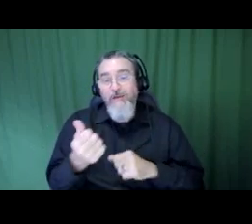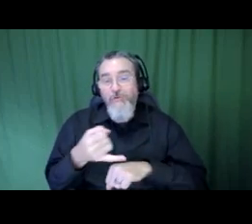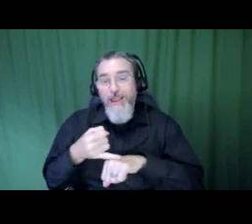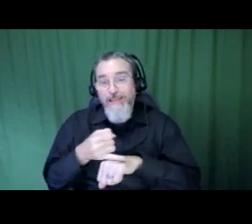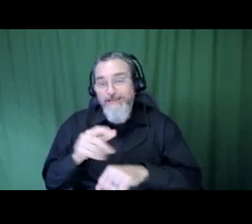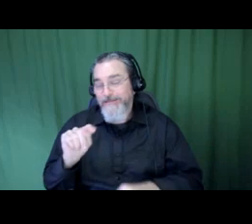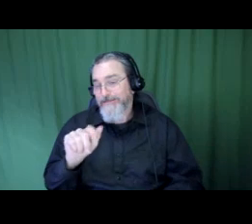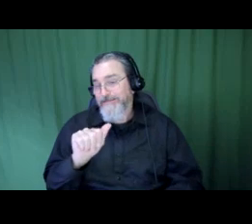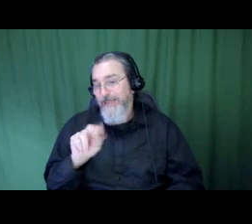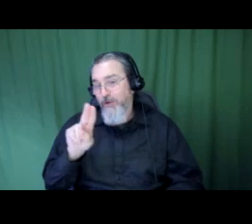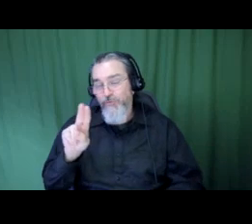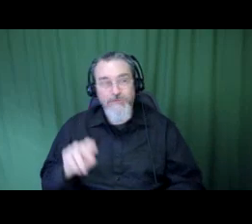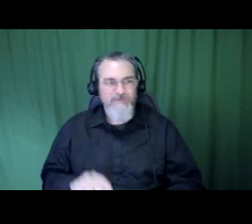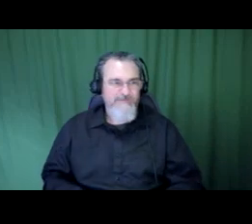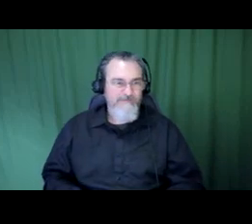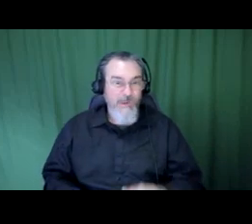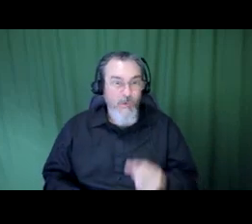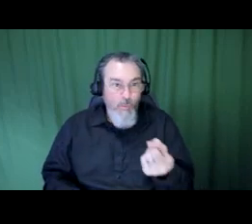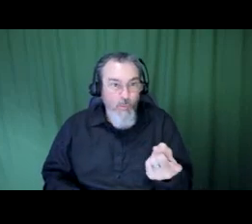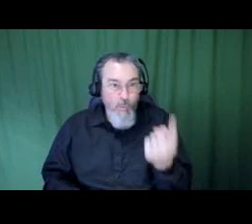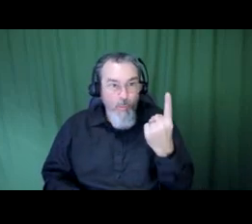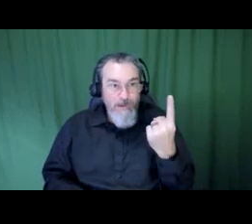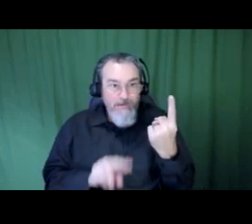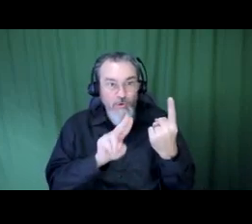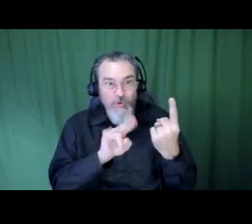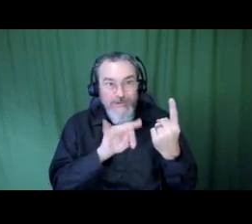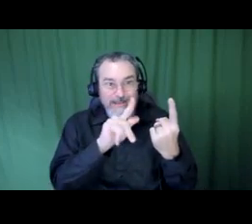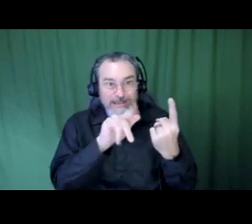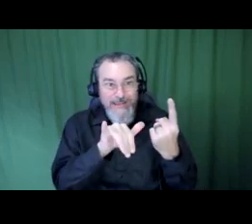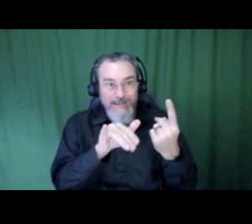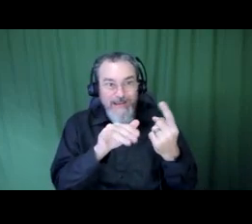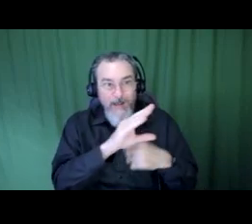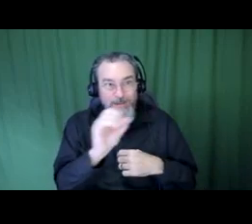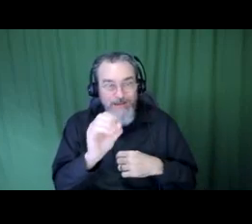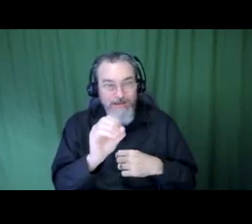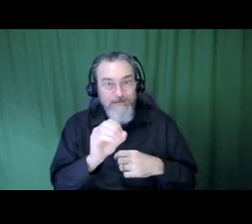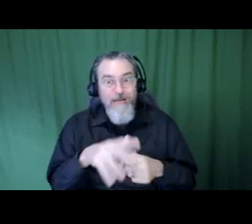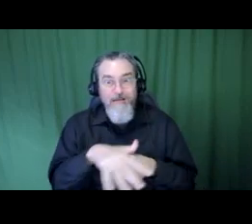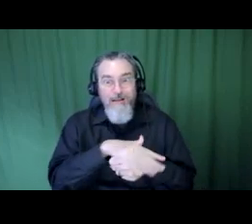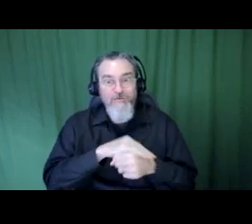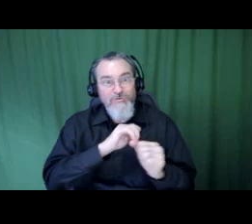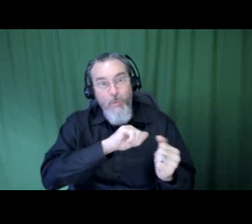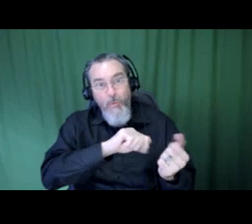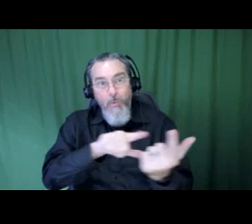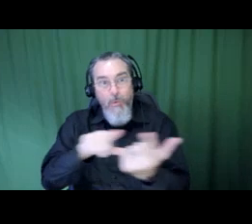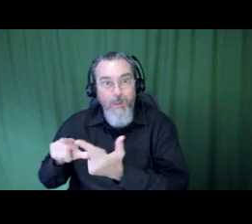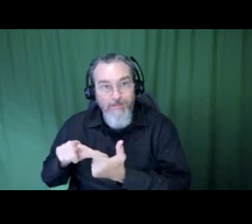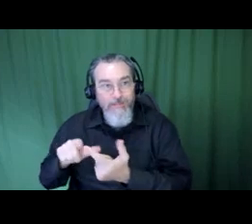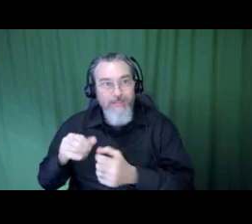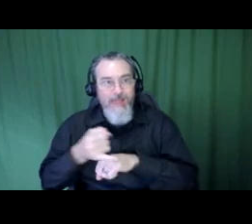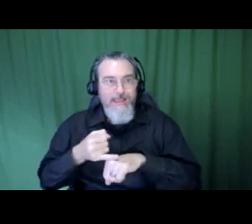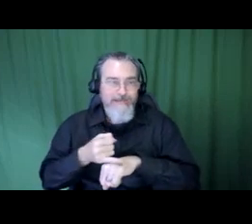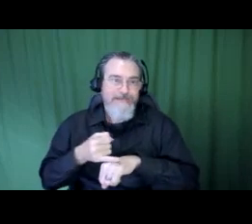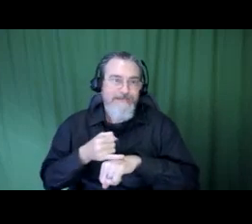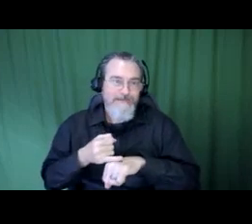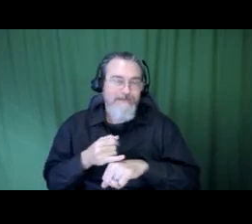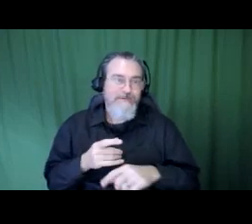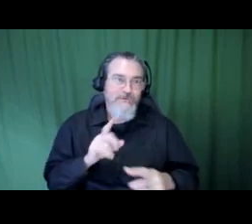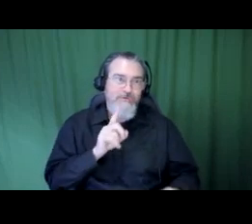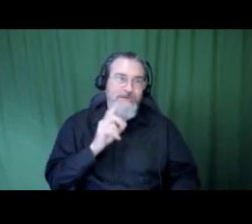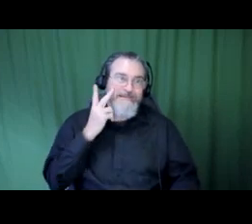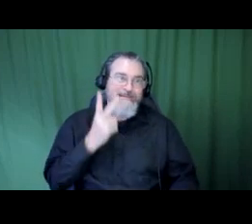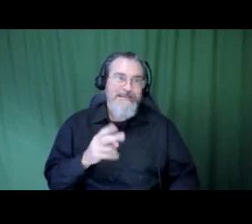company does cover all of our inhabited islands. So I just wanted to point that out to give you a better understanding of where we're spread out. And